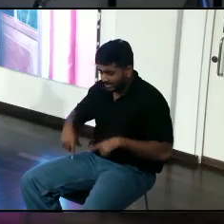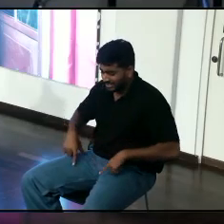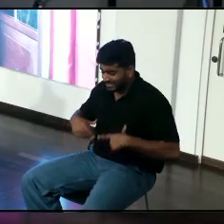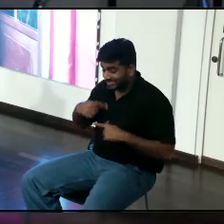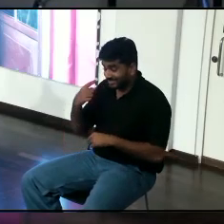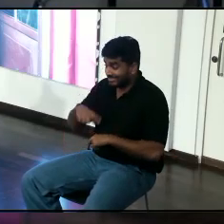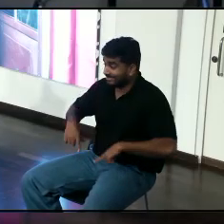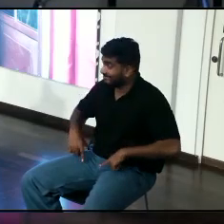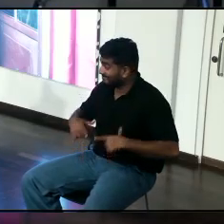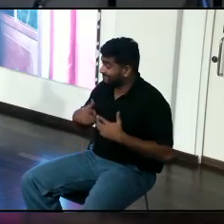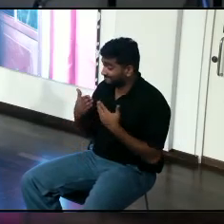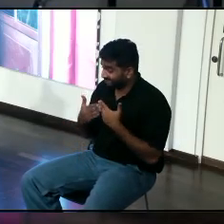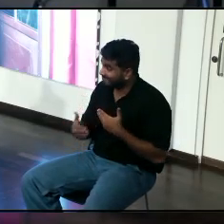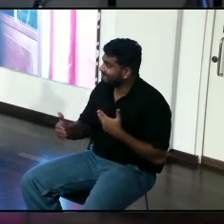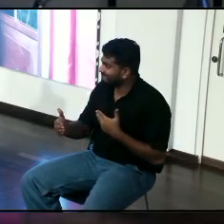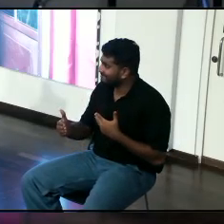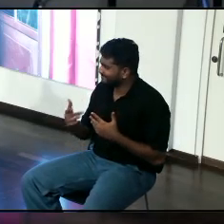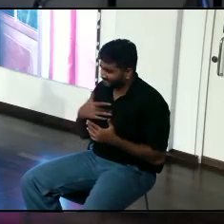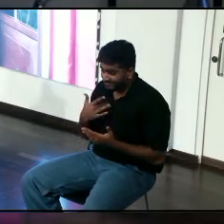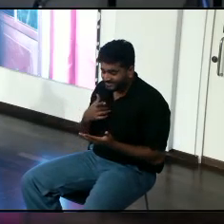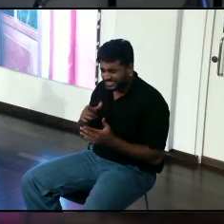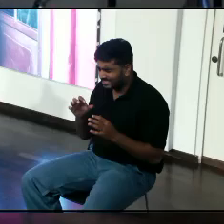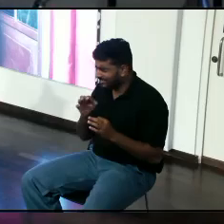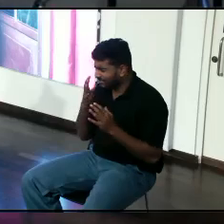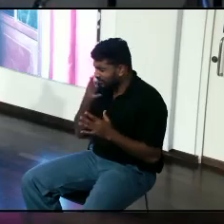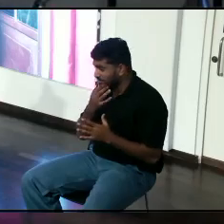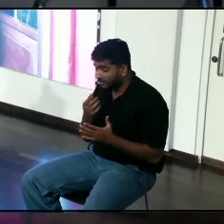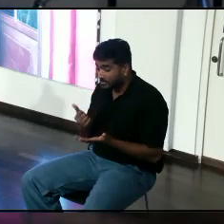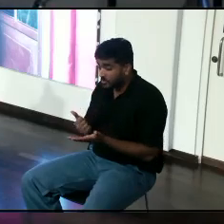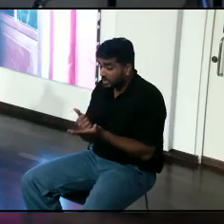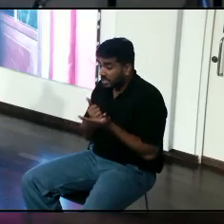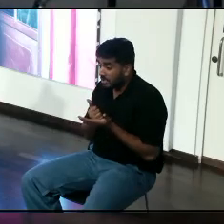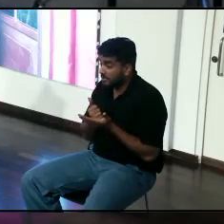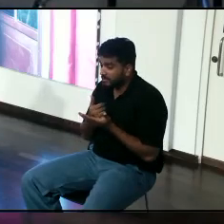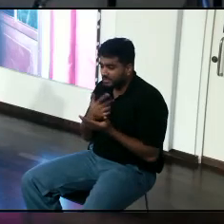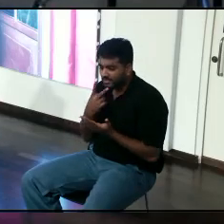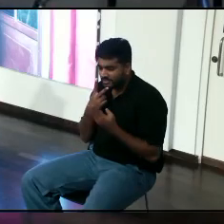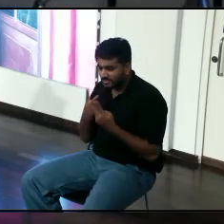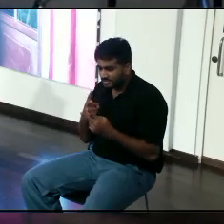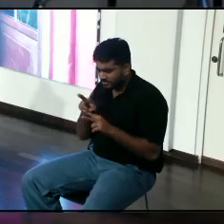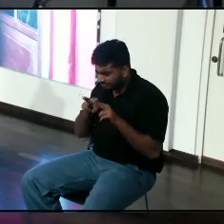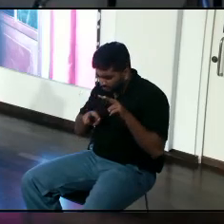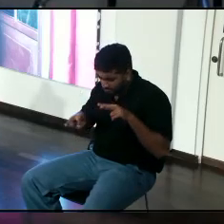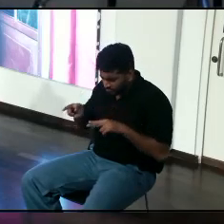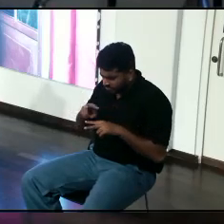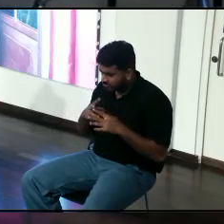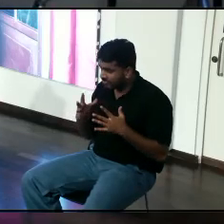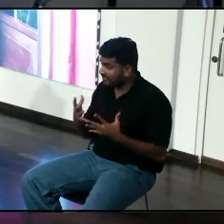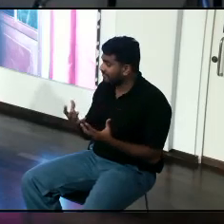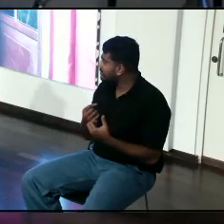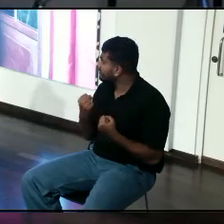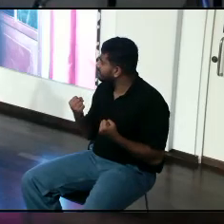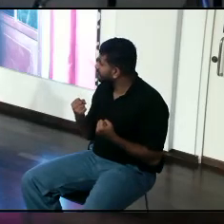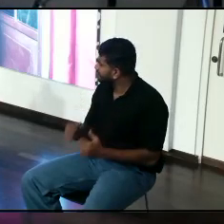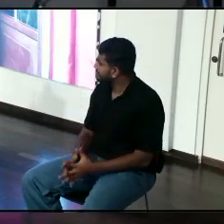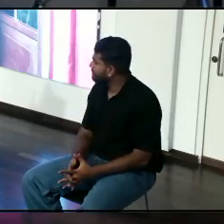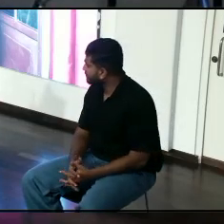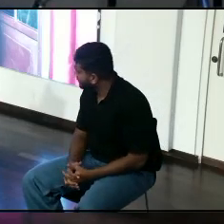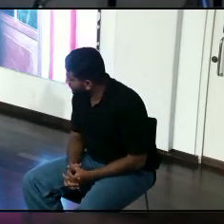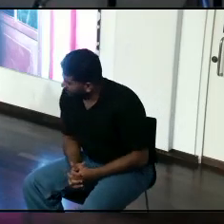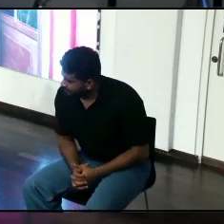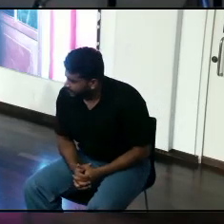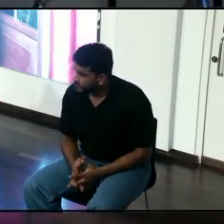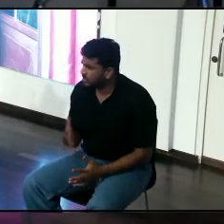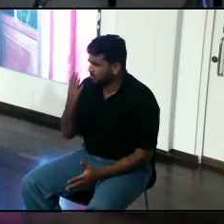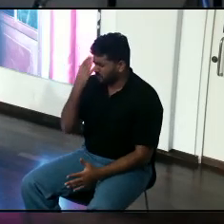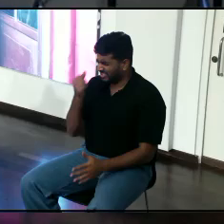out. And these are the moments that become quite extraordinary when framed through a viewfinder. Why only